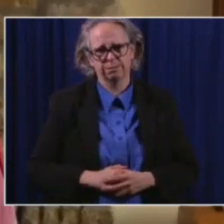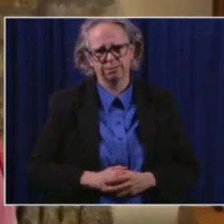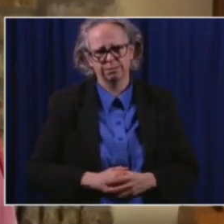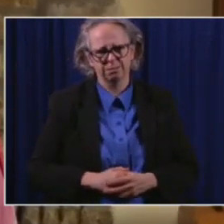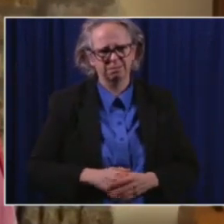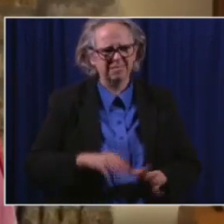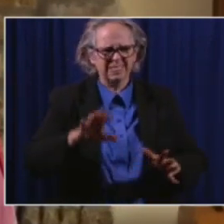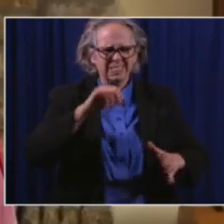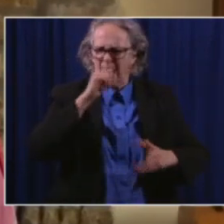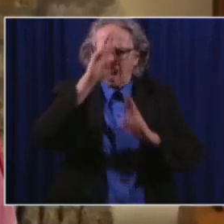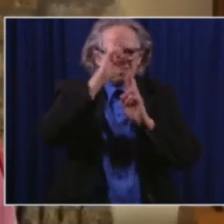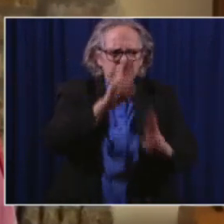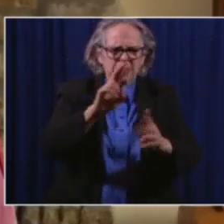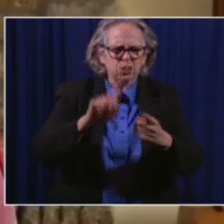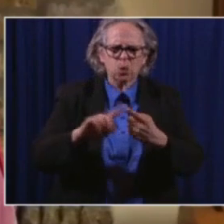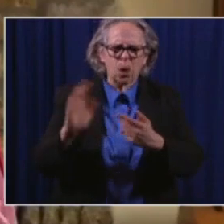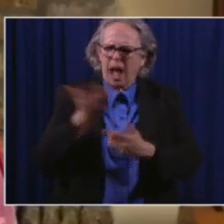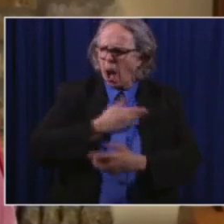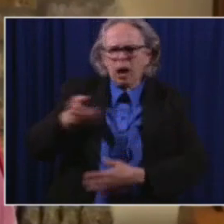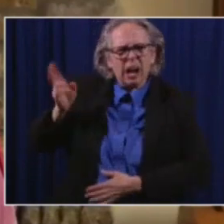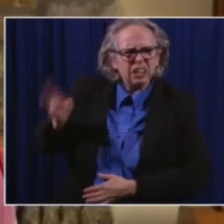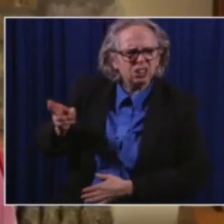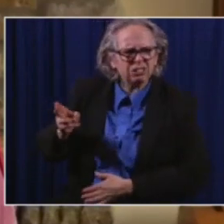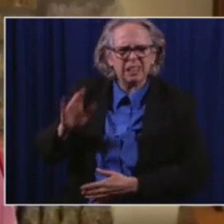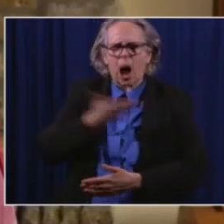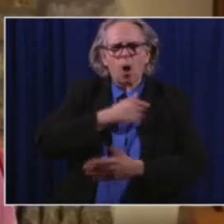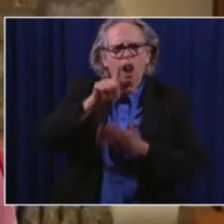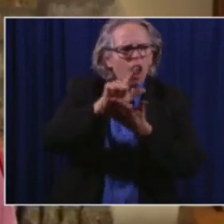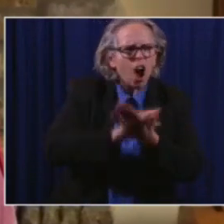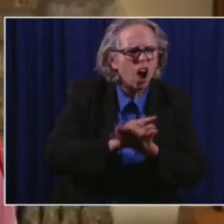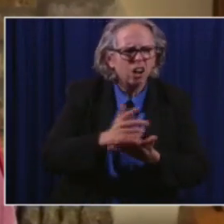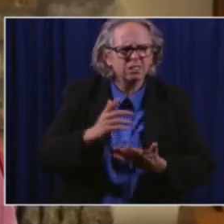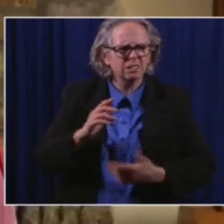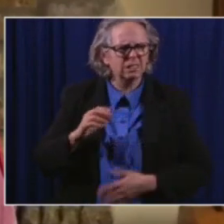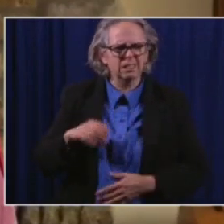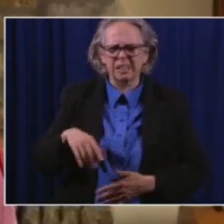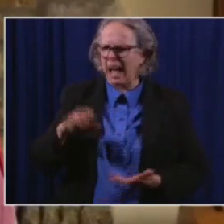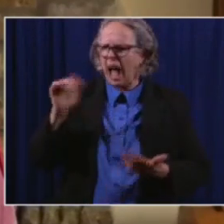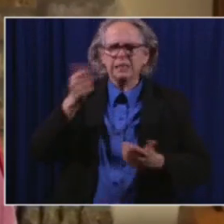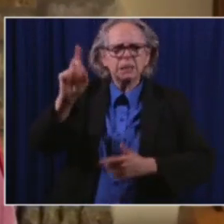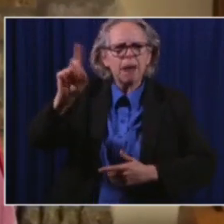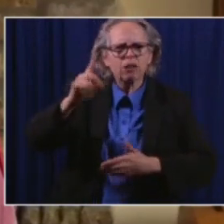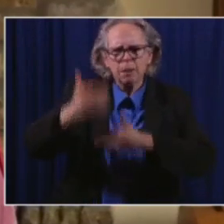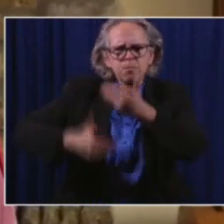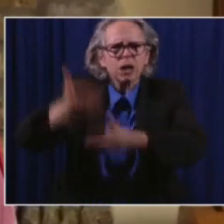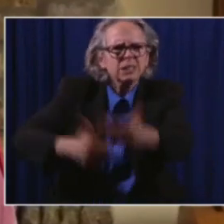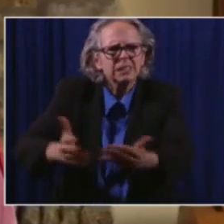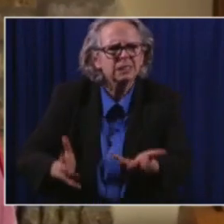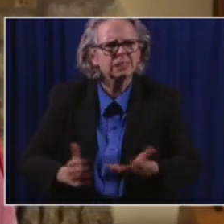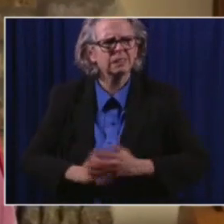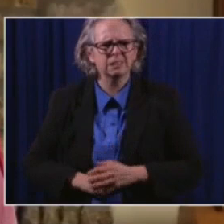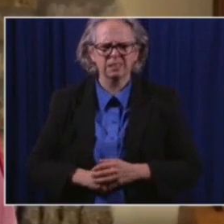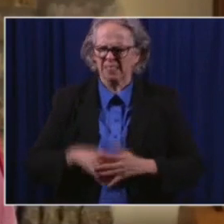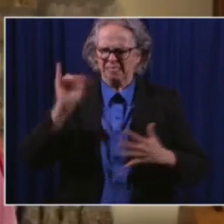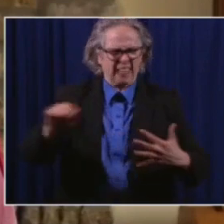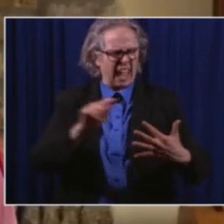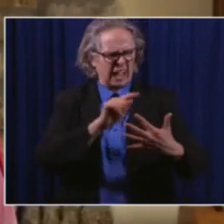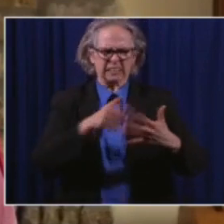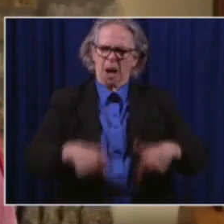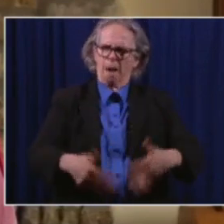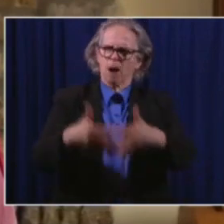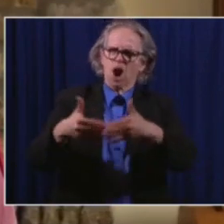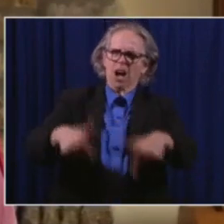law, respect for our democratic process. Our history in this country is that we